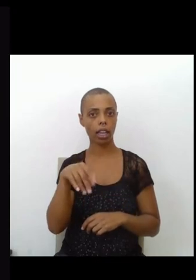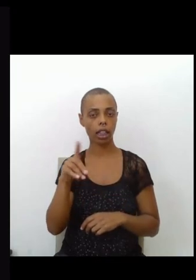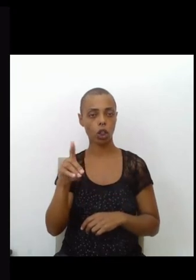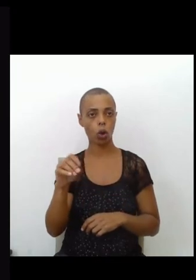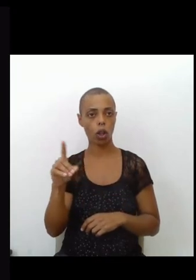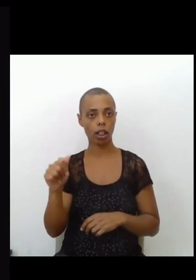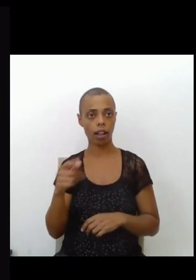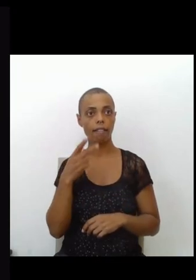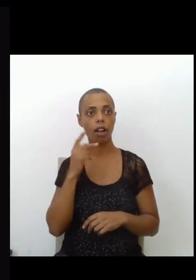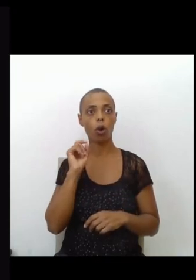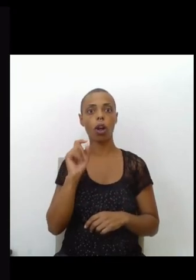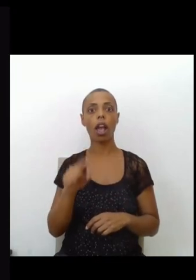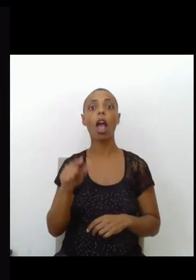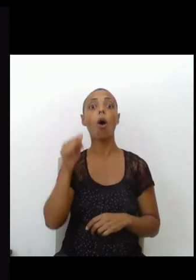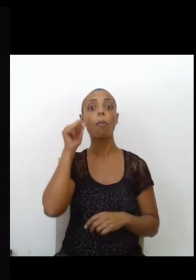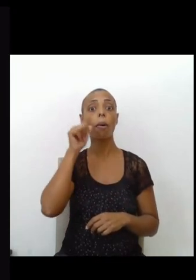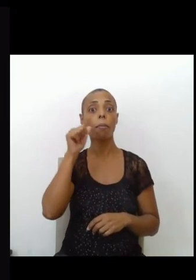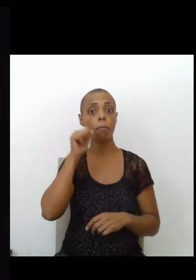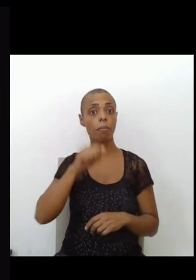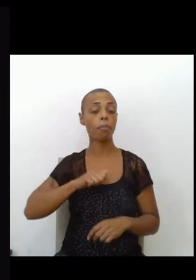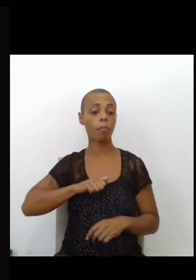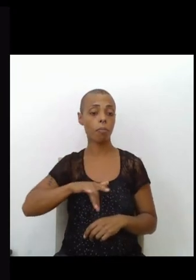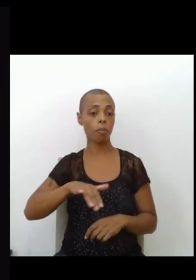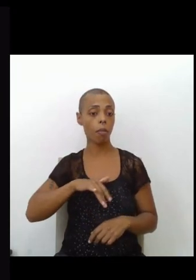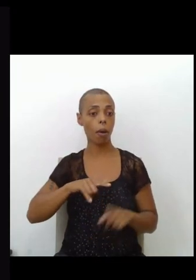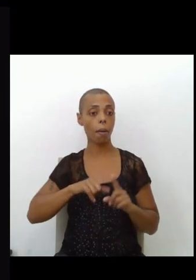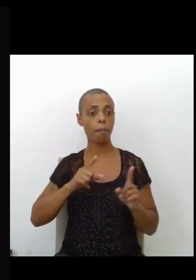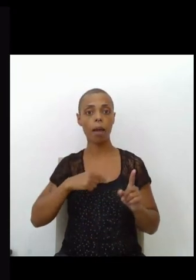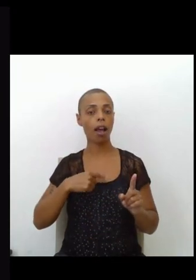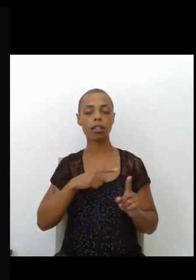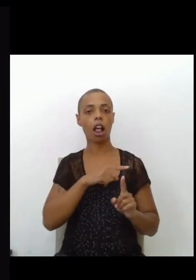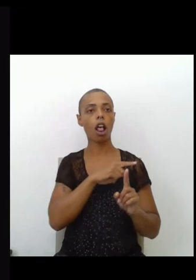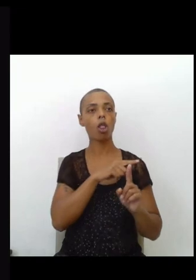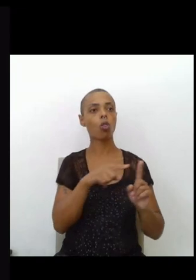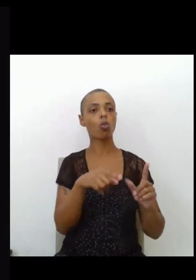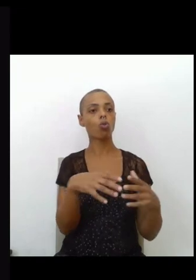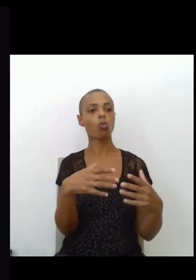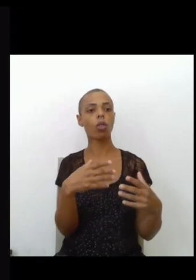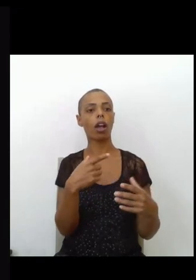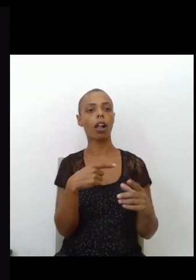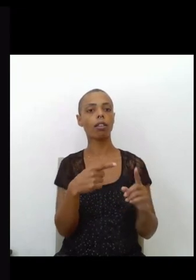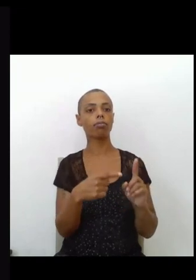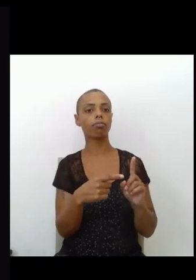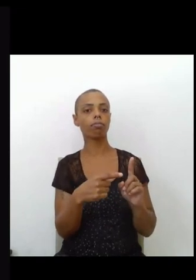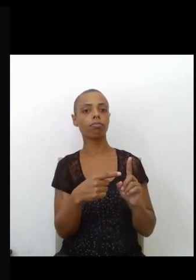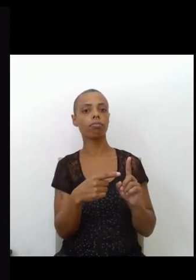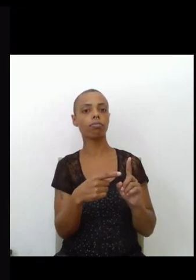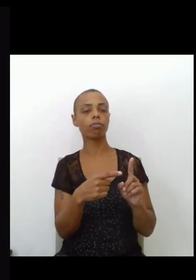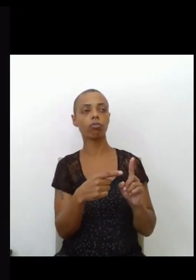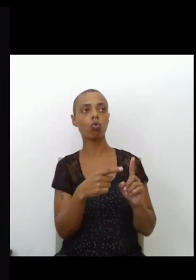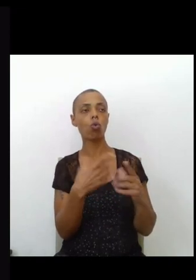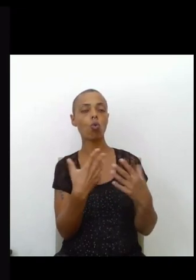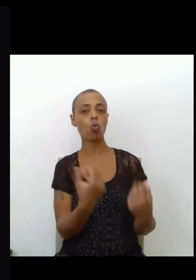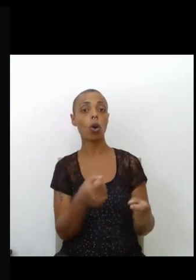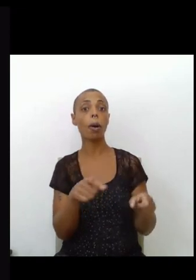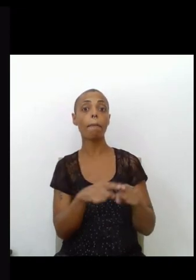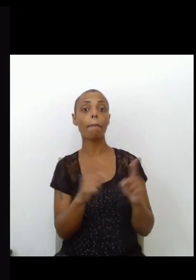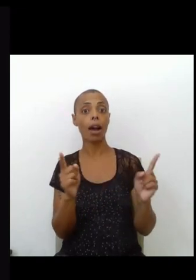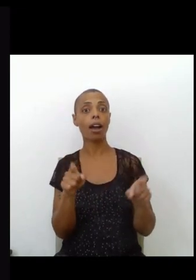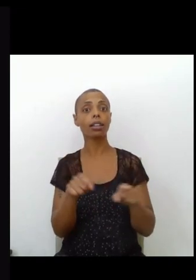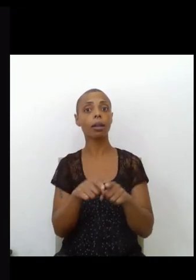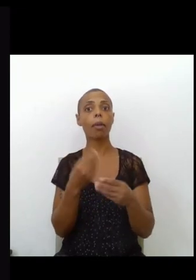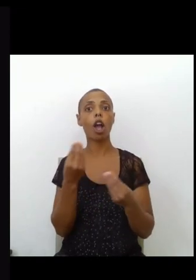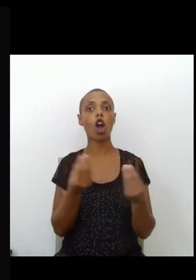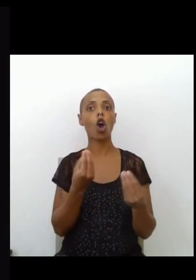negates and affirms the possibilities of being in and out of existence